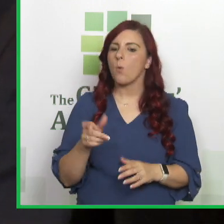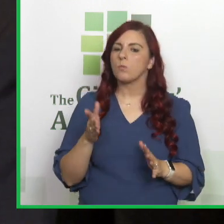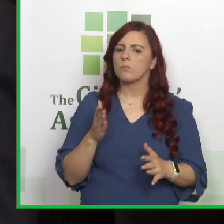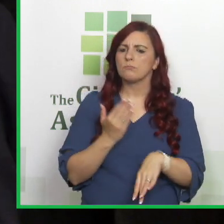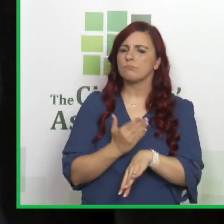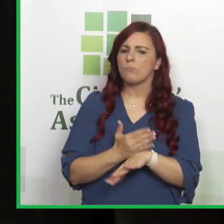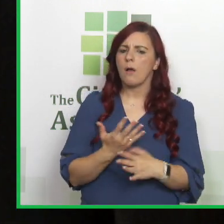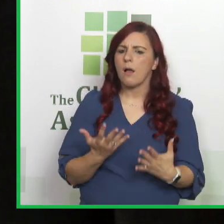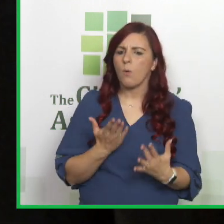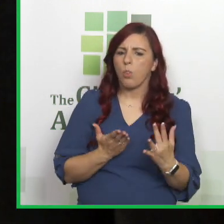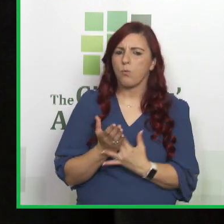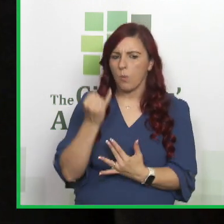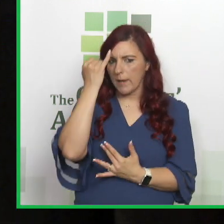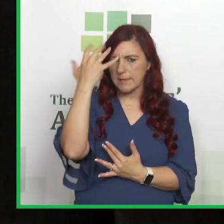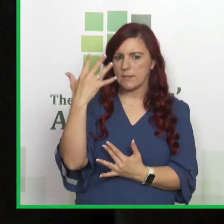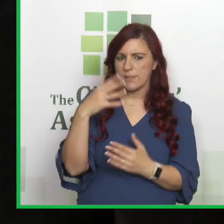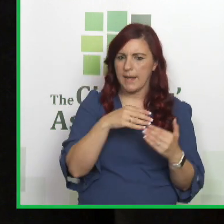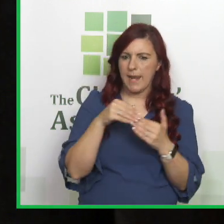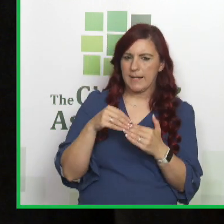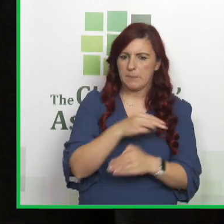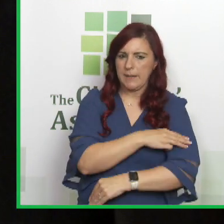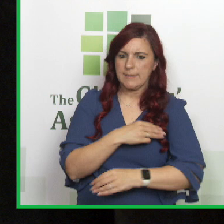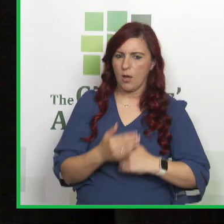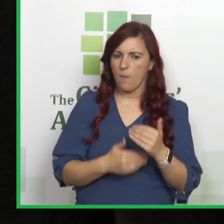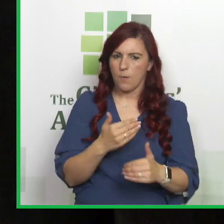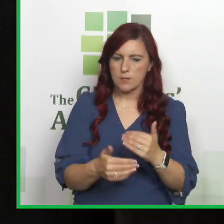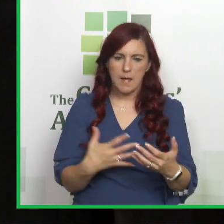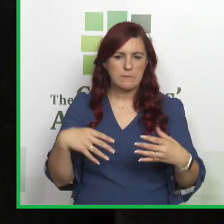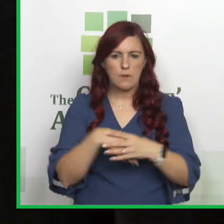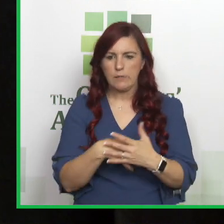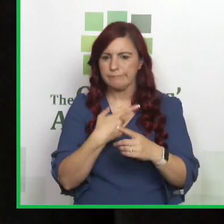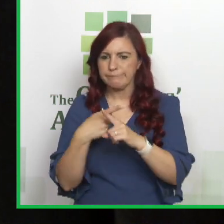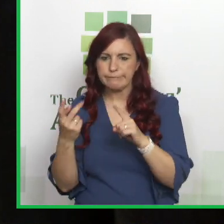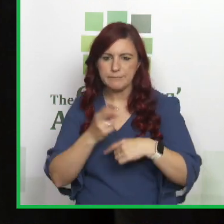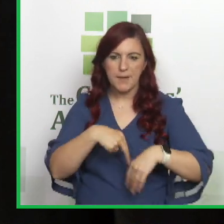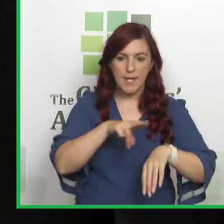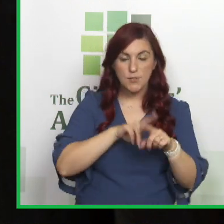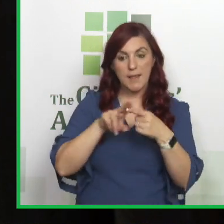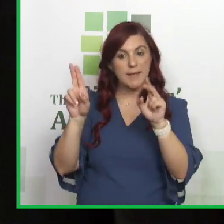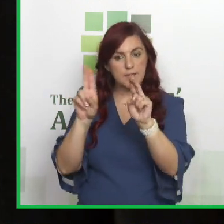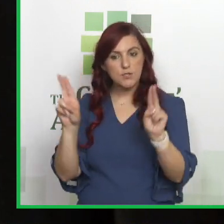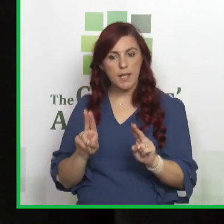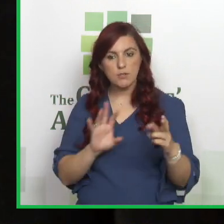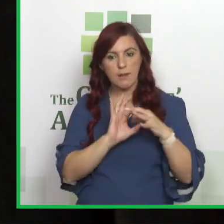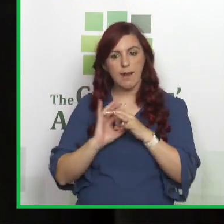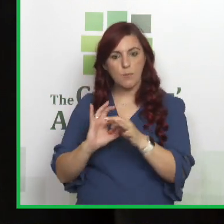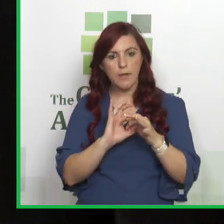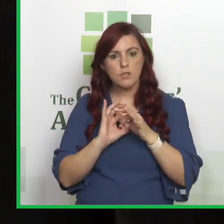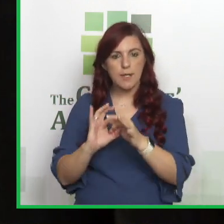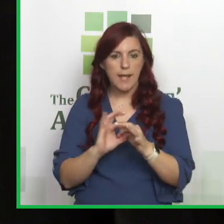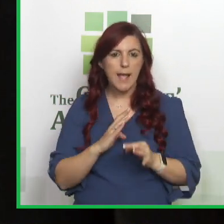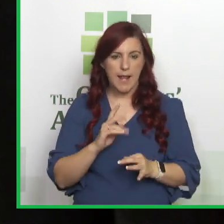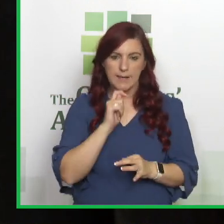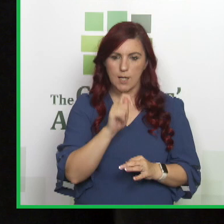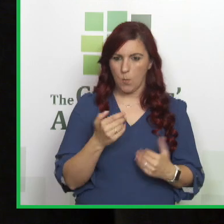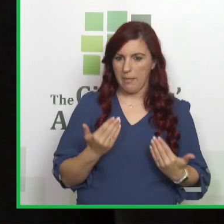duties via intelligence-led policing operations, all of which involve various degrees of national and international collaboration. And I can tell you that